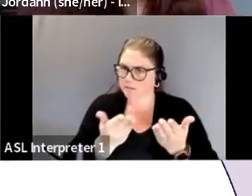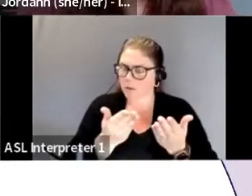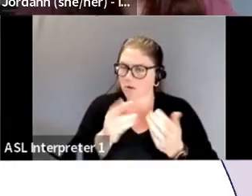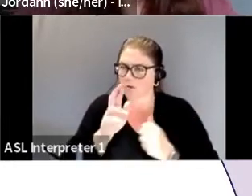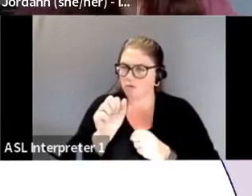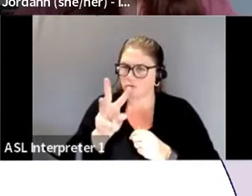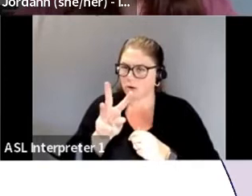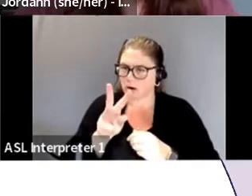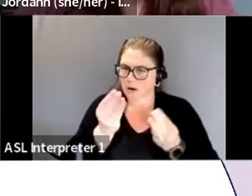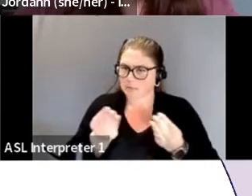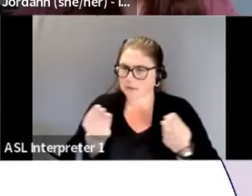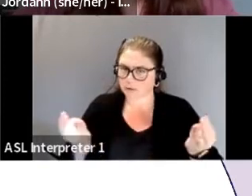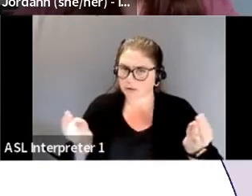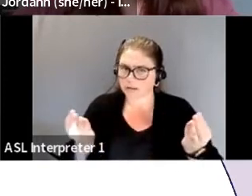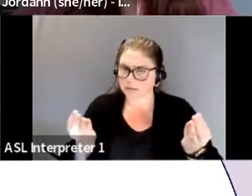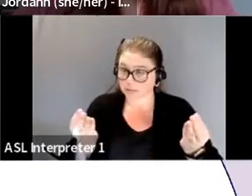Agri-Assurance program?